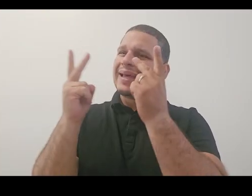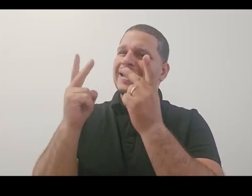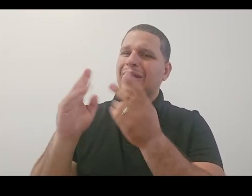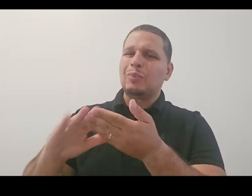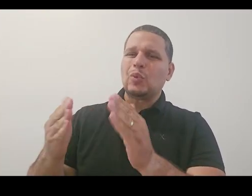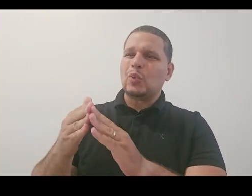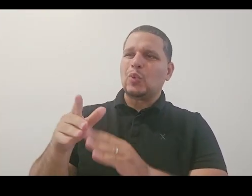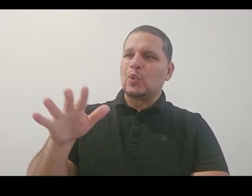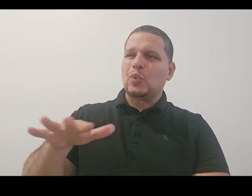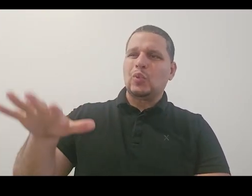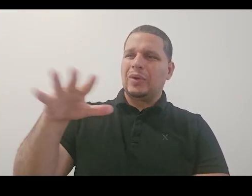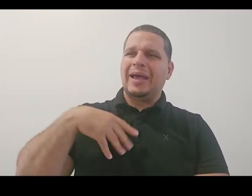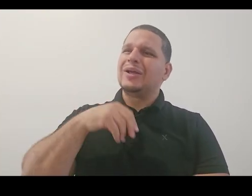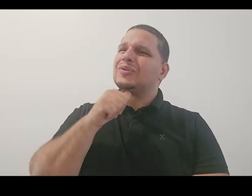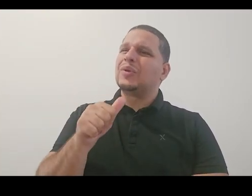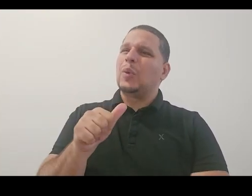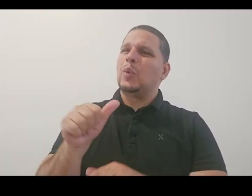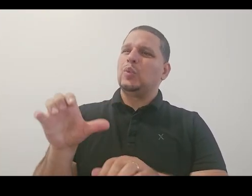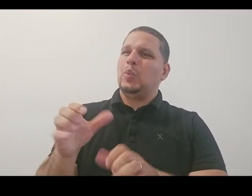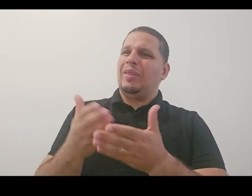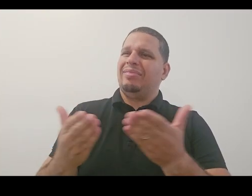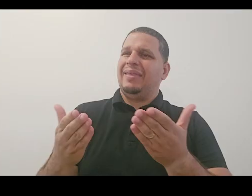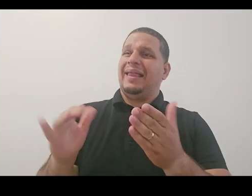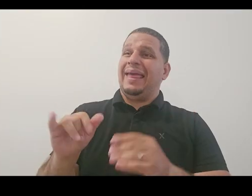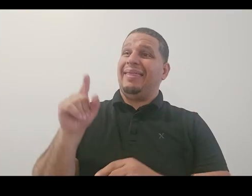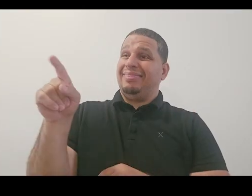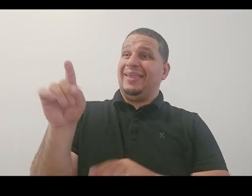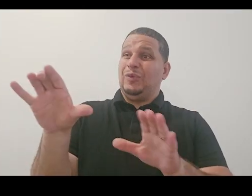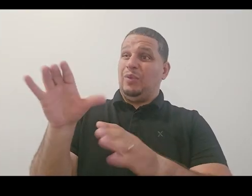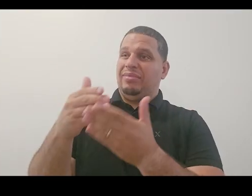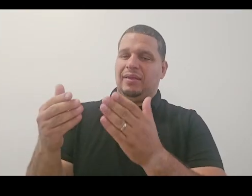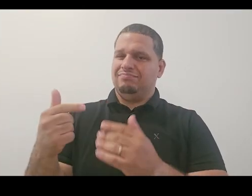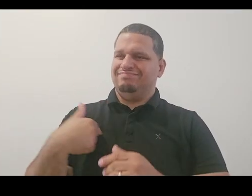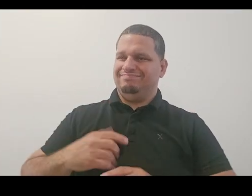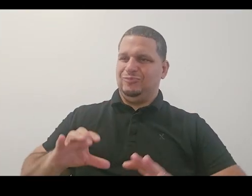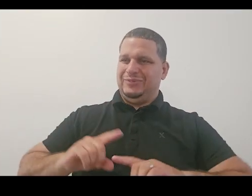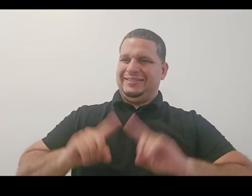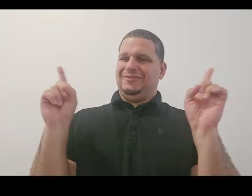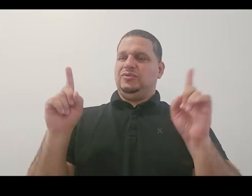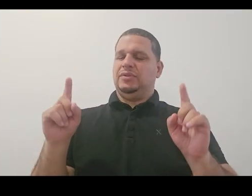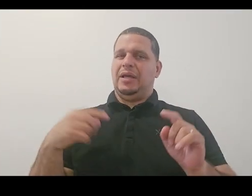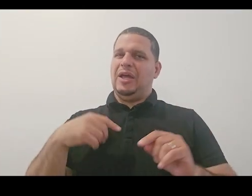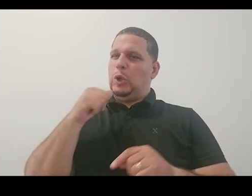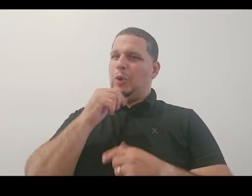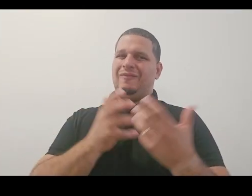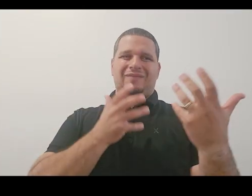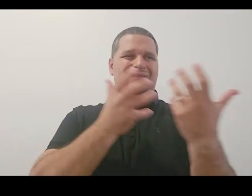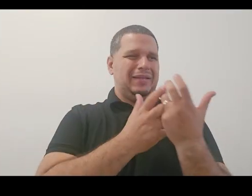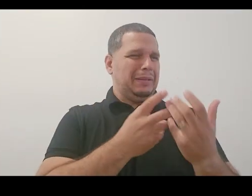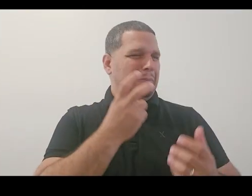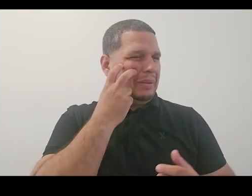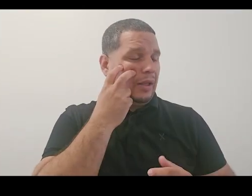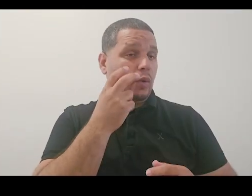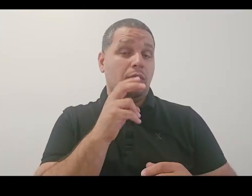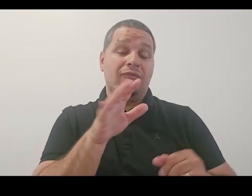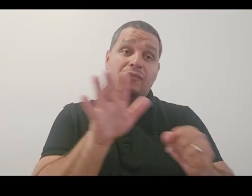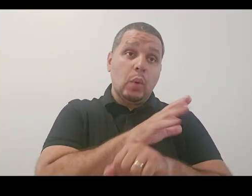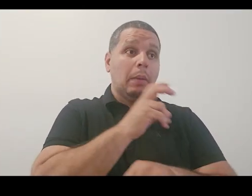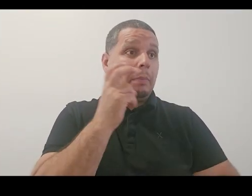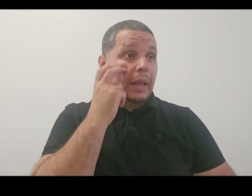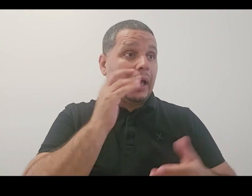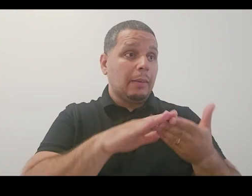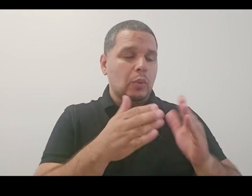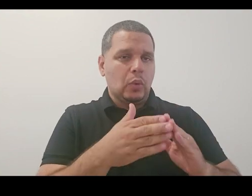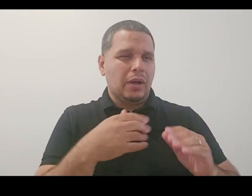do things like sighted people do. And I don't quite fit in the blind or totally blind community because I'm